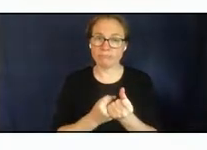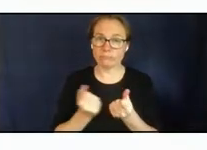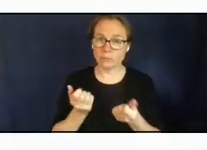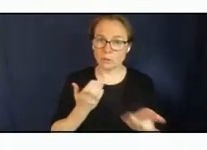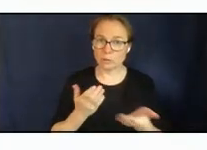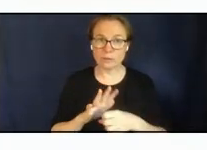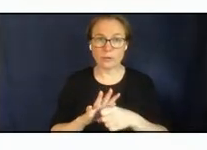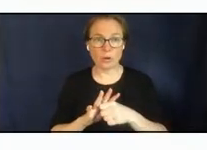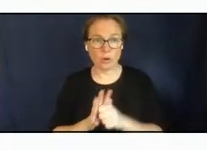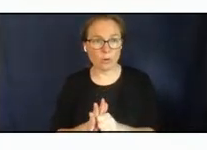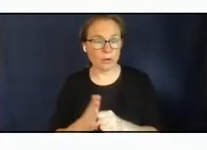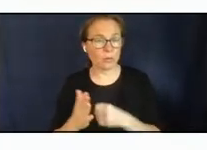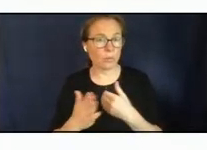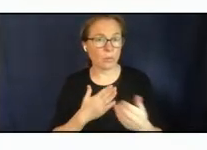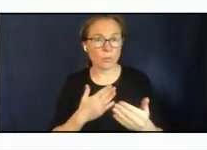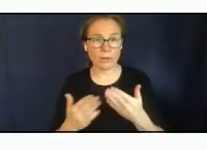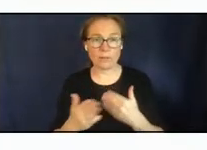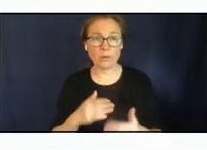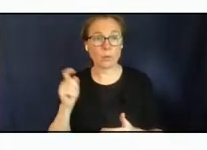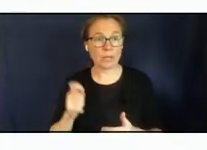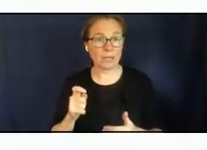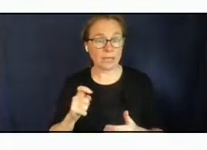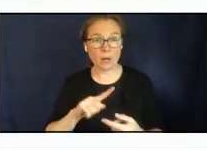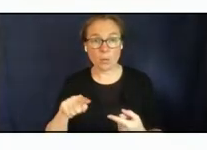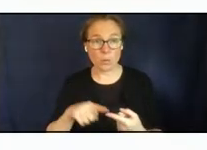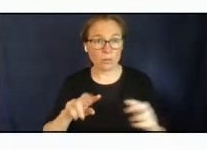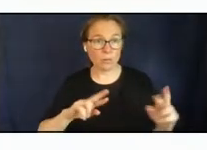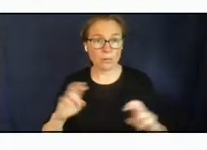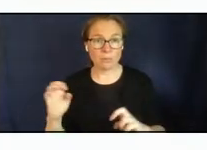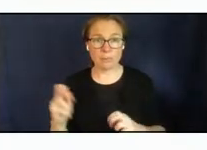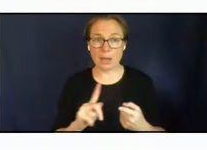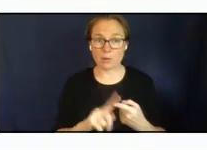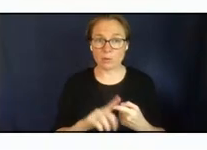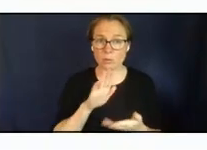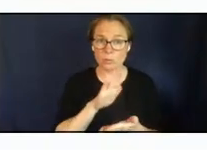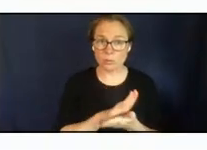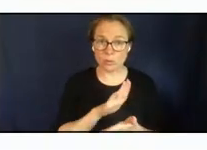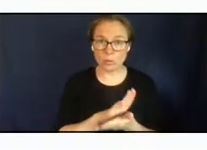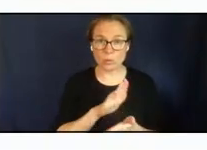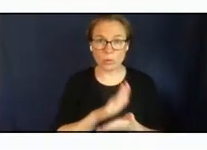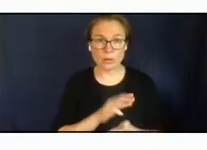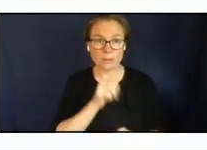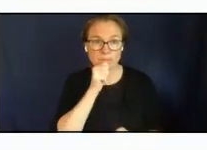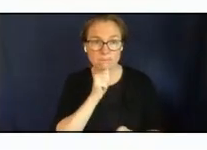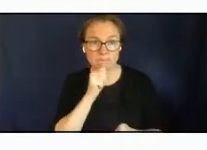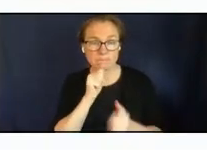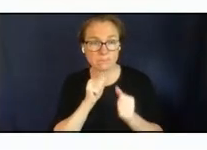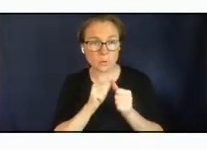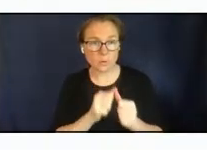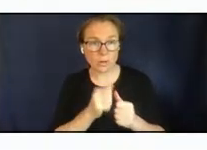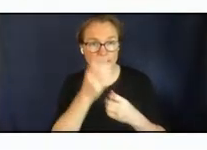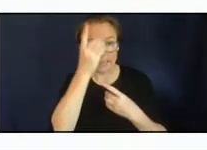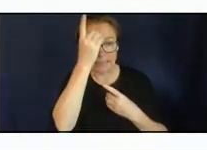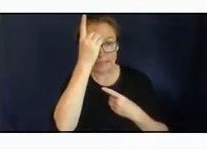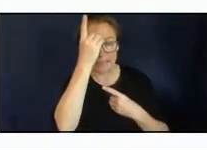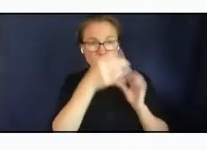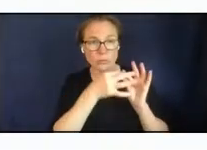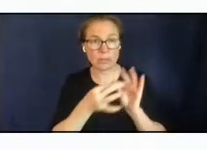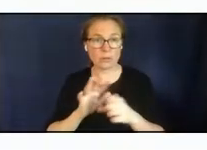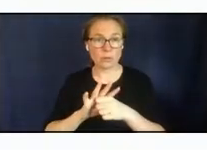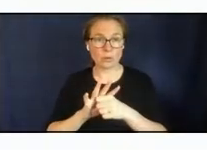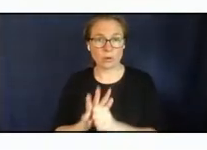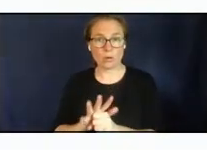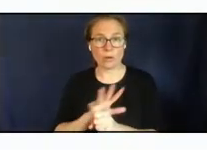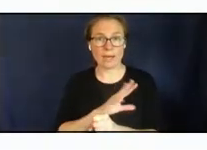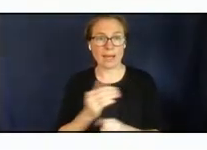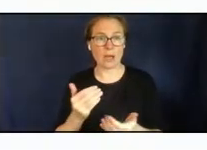as people go back to school, coping with chronic disease related to COVID, and the milieu of antibody testing enters